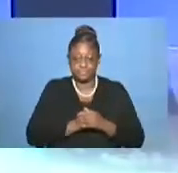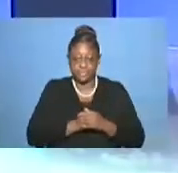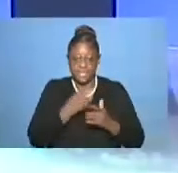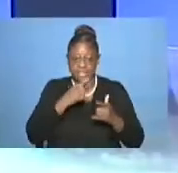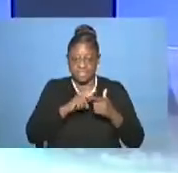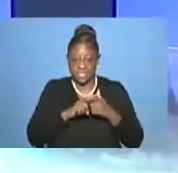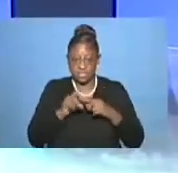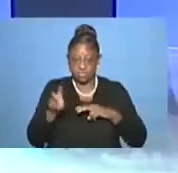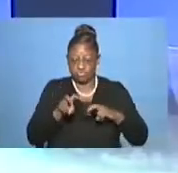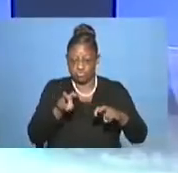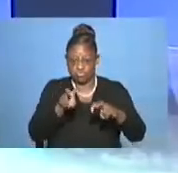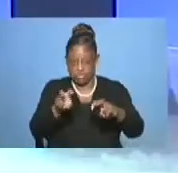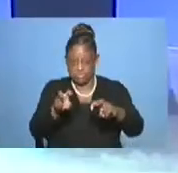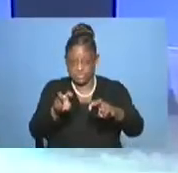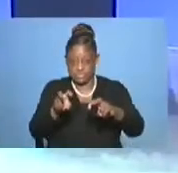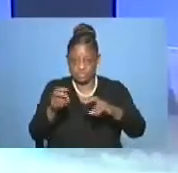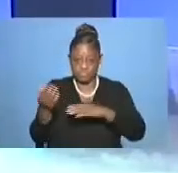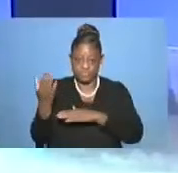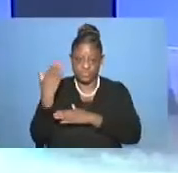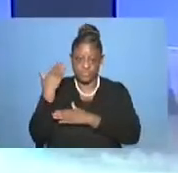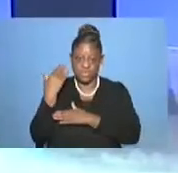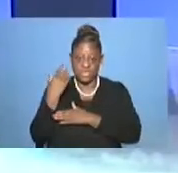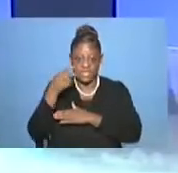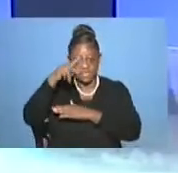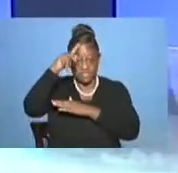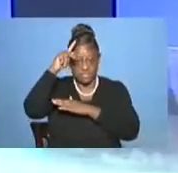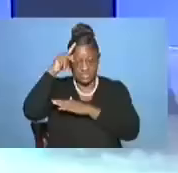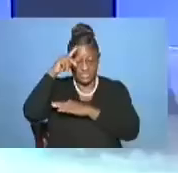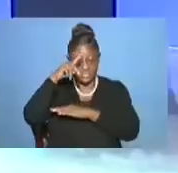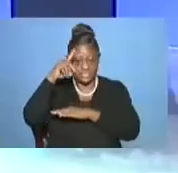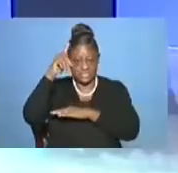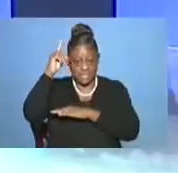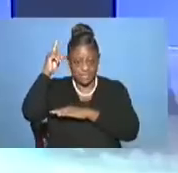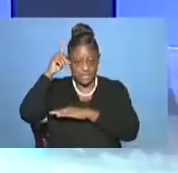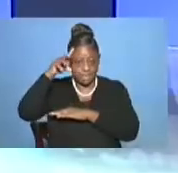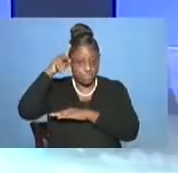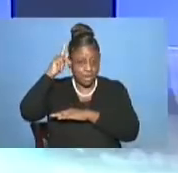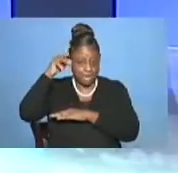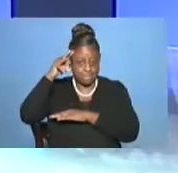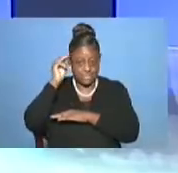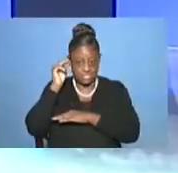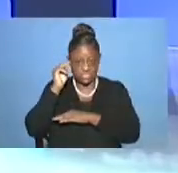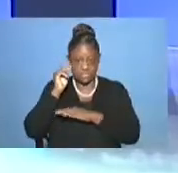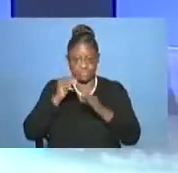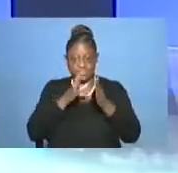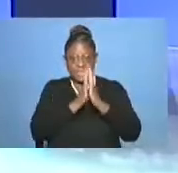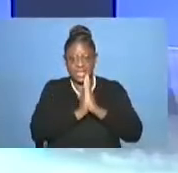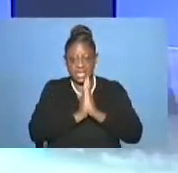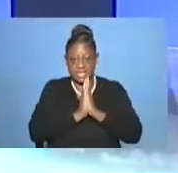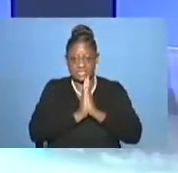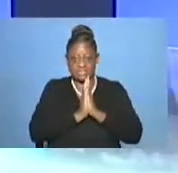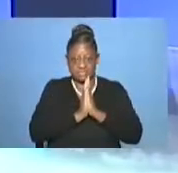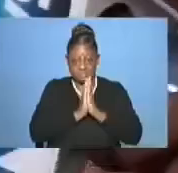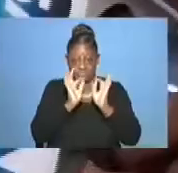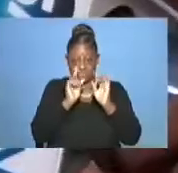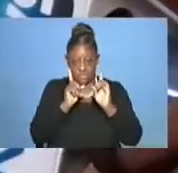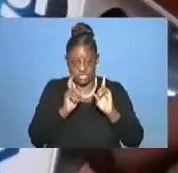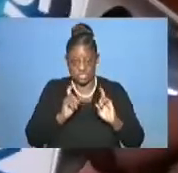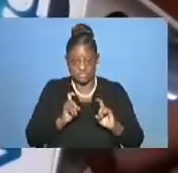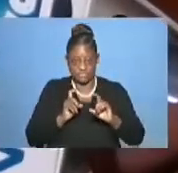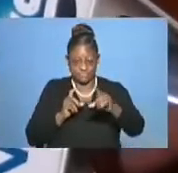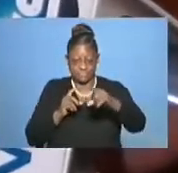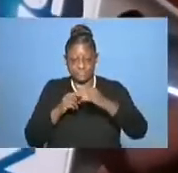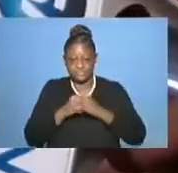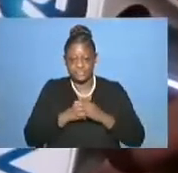trips abroad, the Deputy Prime Minister addressing the issue today when asked by reporters. Here's Carla Palmer. We